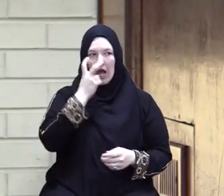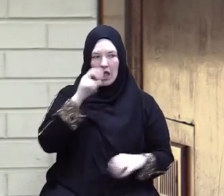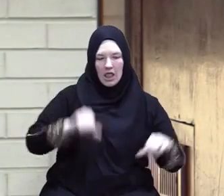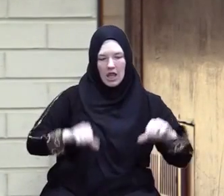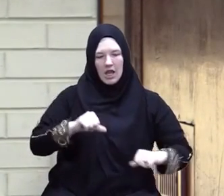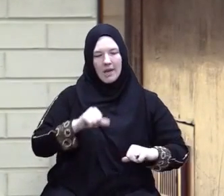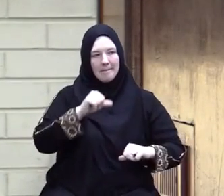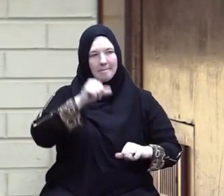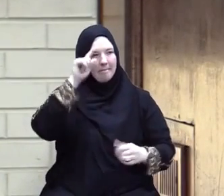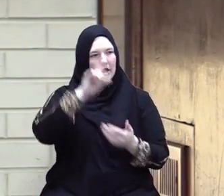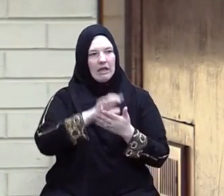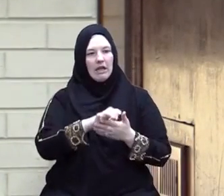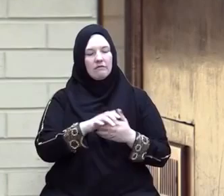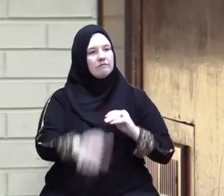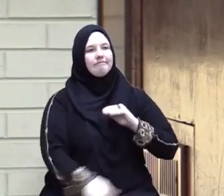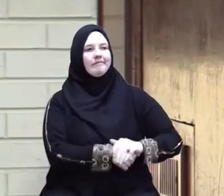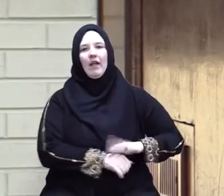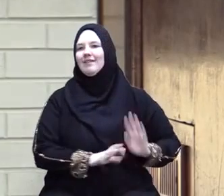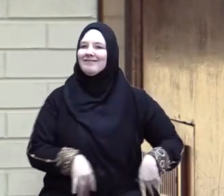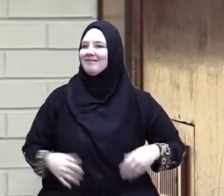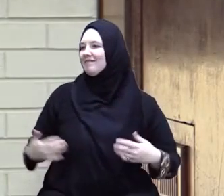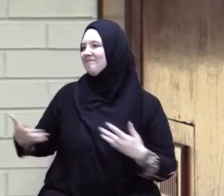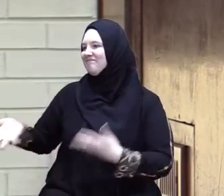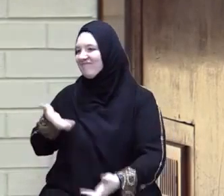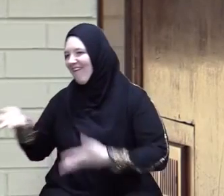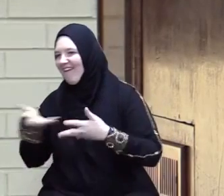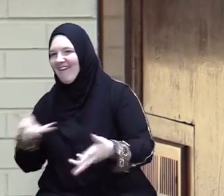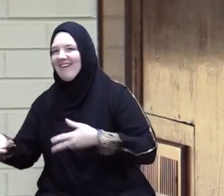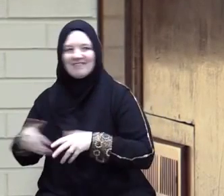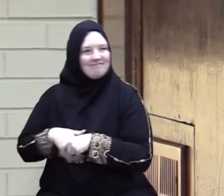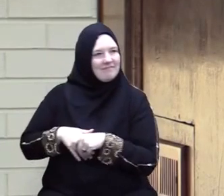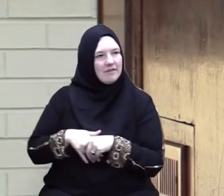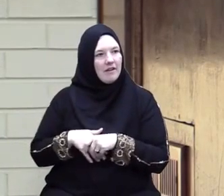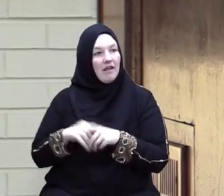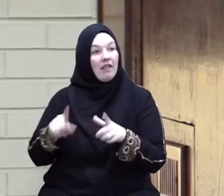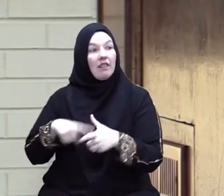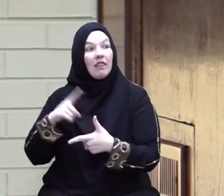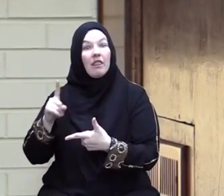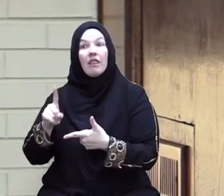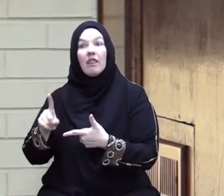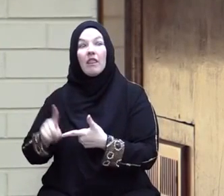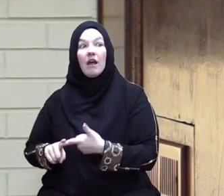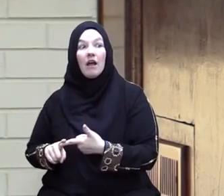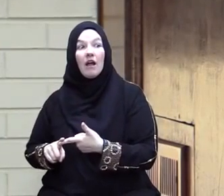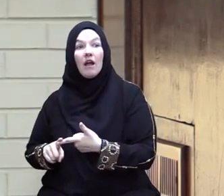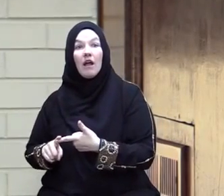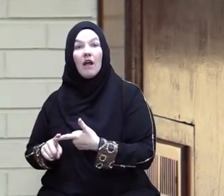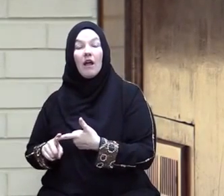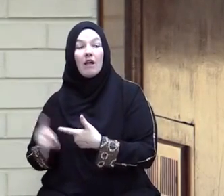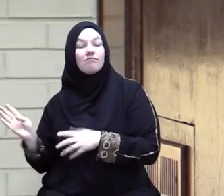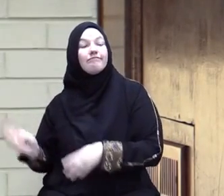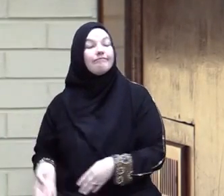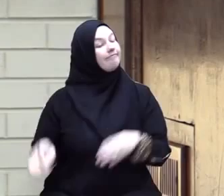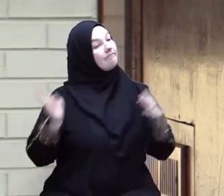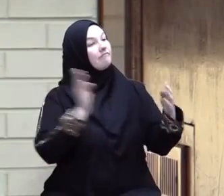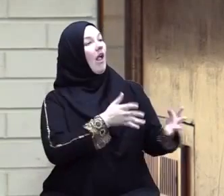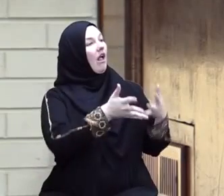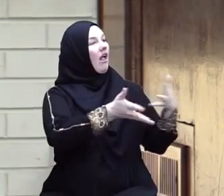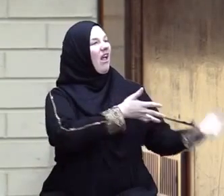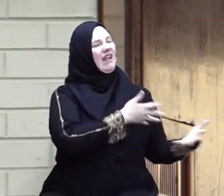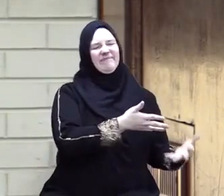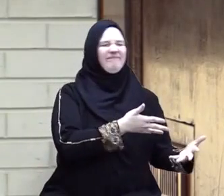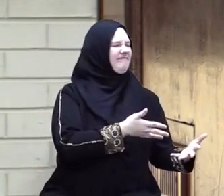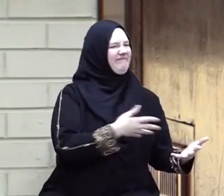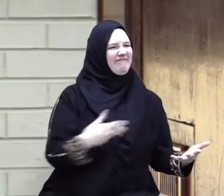And when they are with the disbelievers, they are totally against the